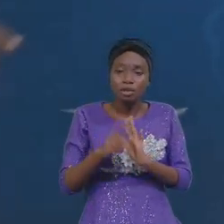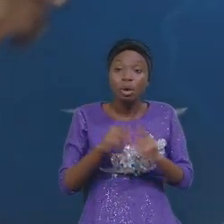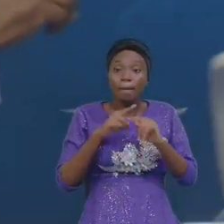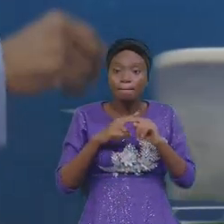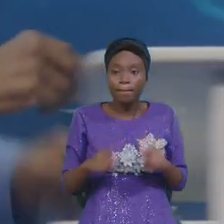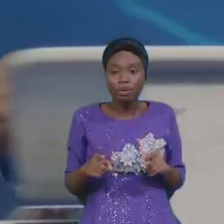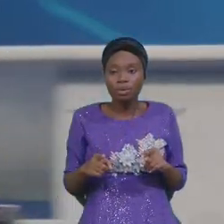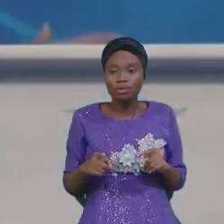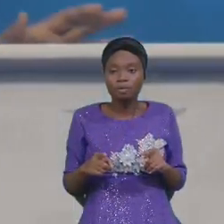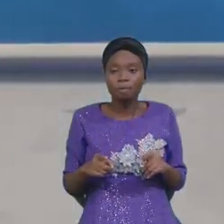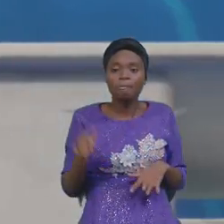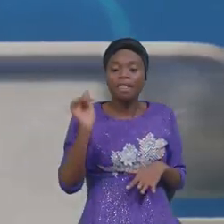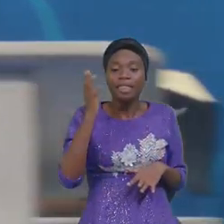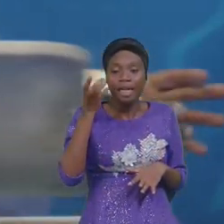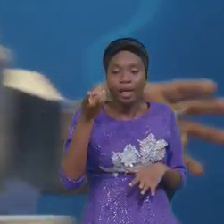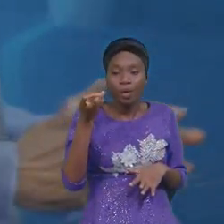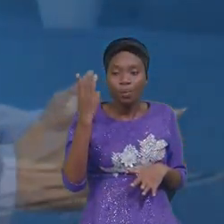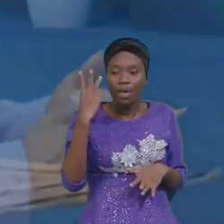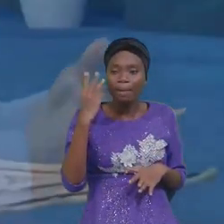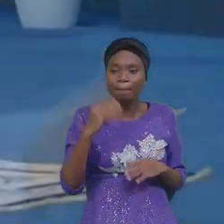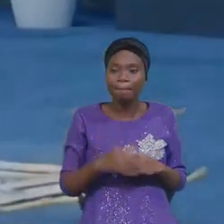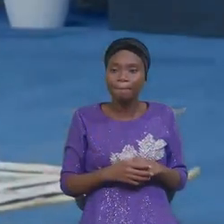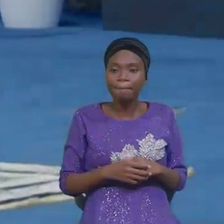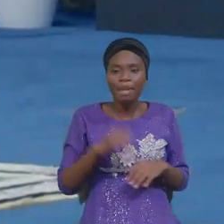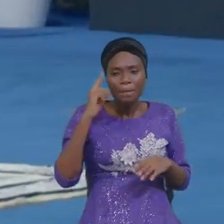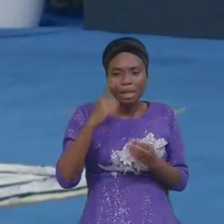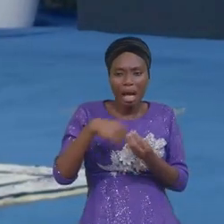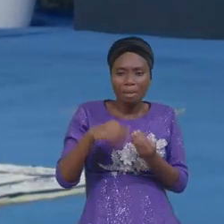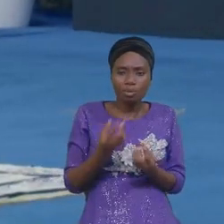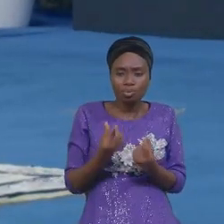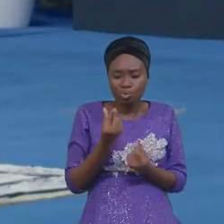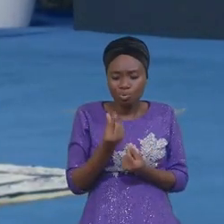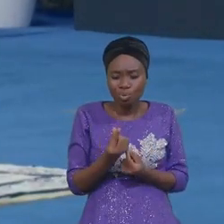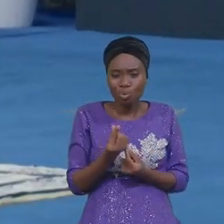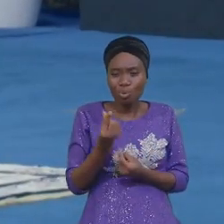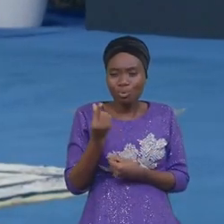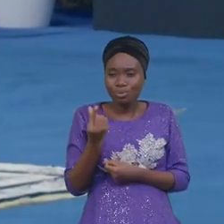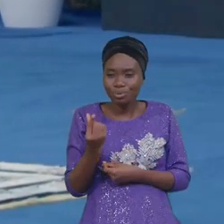they were meticulous about small